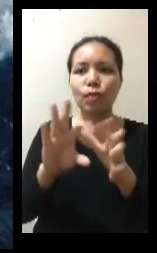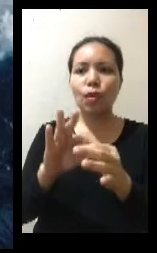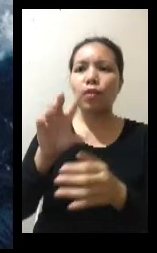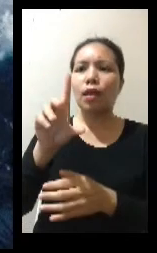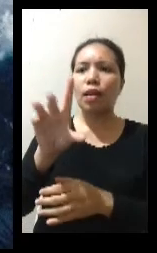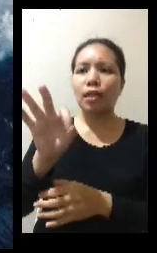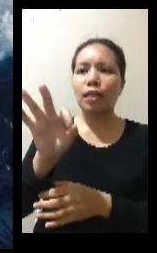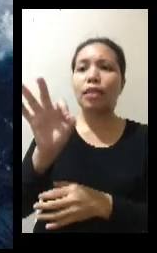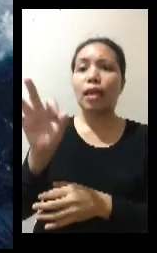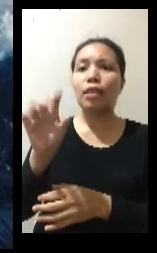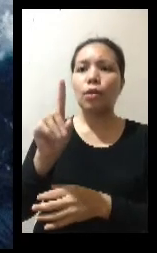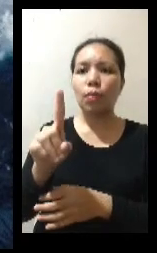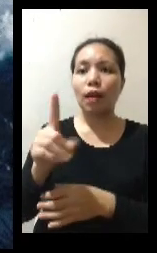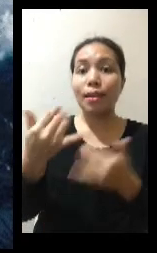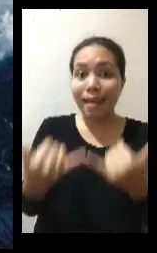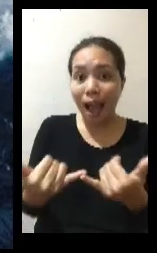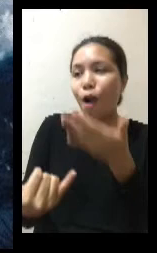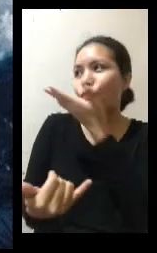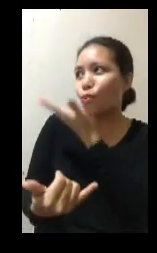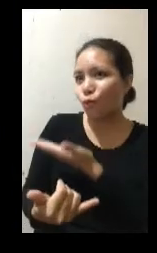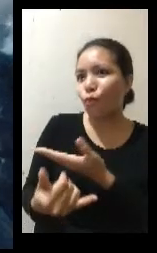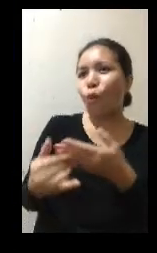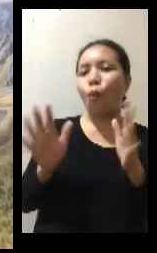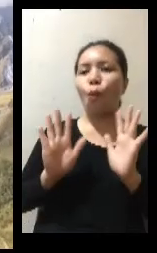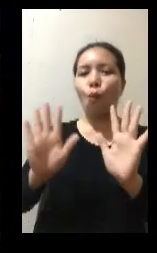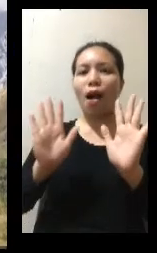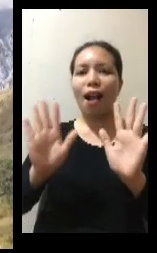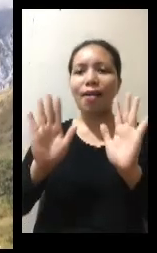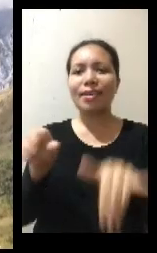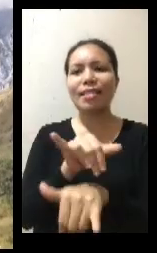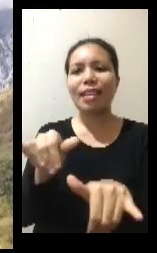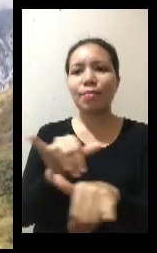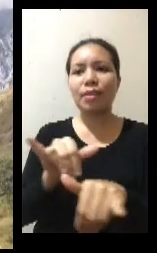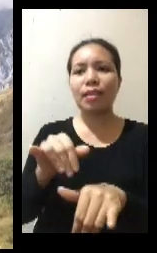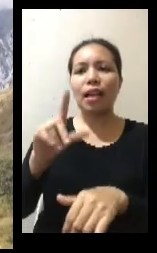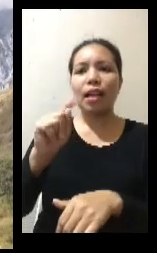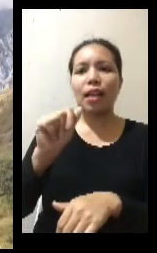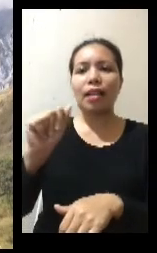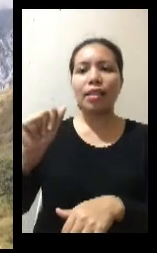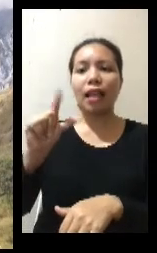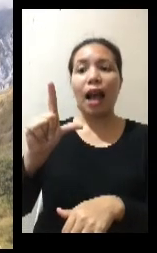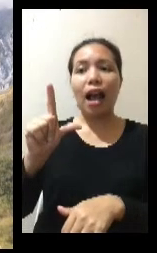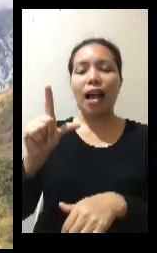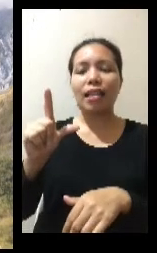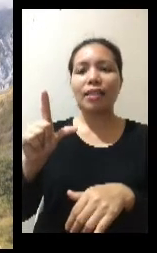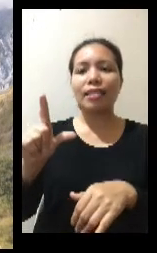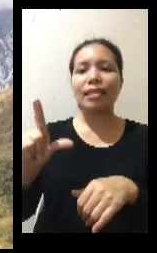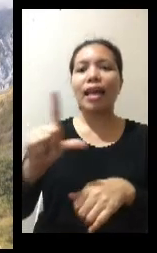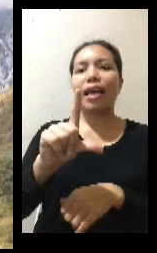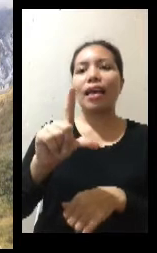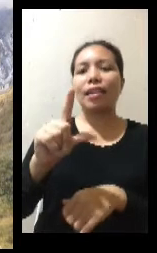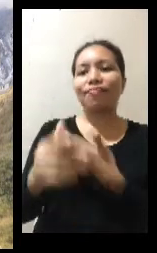was the caldera left by the eruption in 1991, and 30 years later, it now looks like this. Just like the Taal